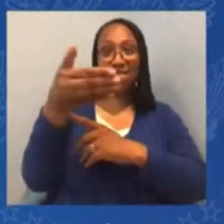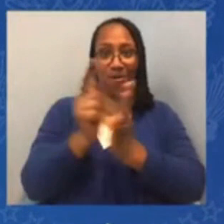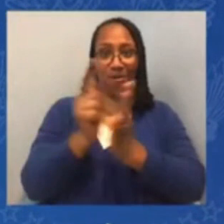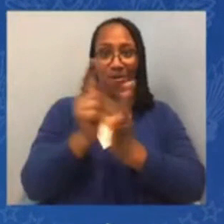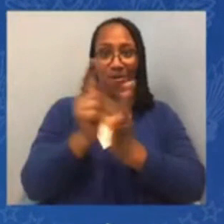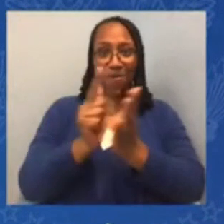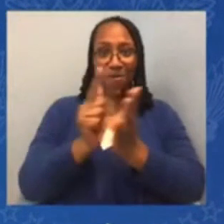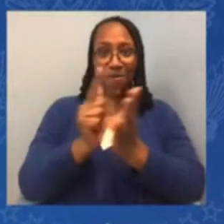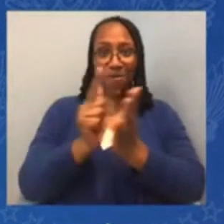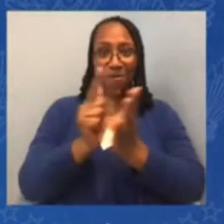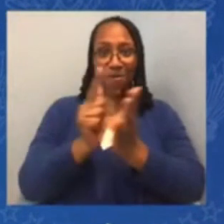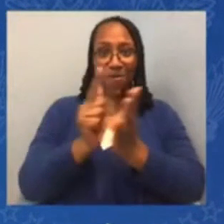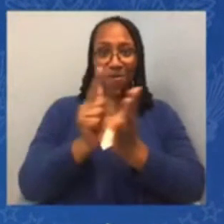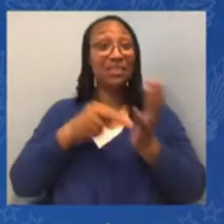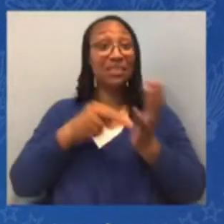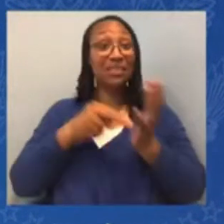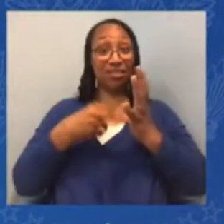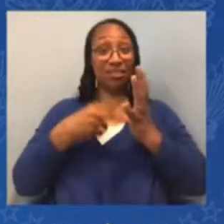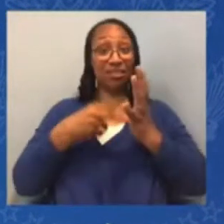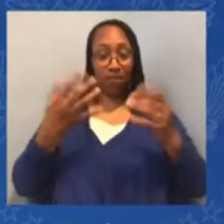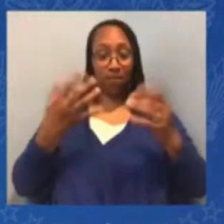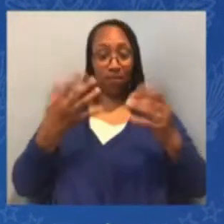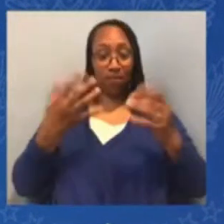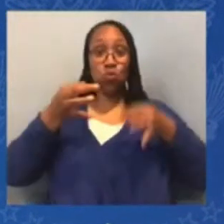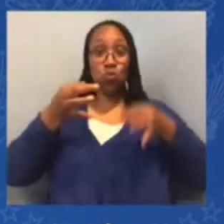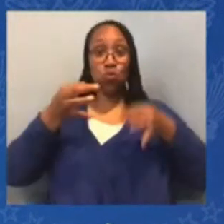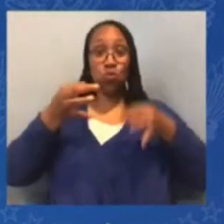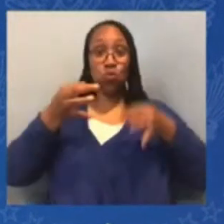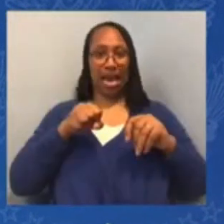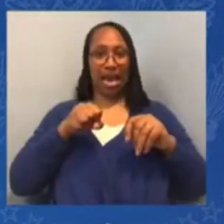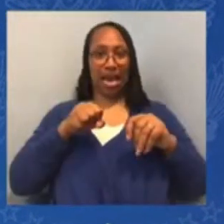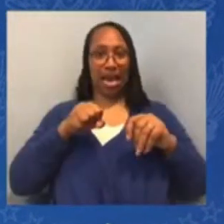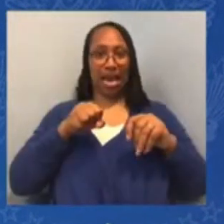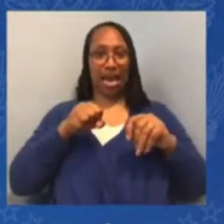temporarily remove a firearm where there's danger to themselves or others.